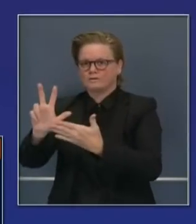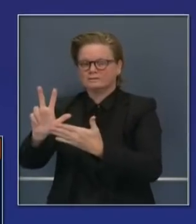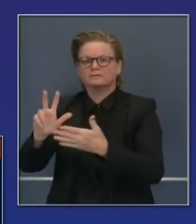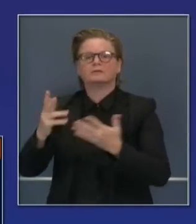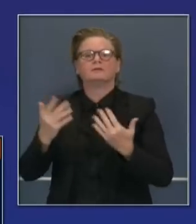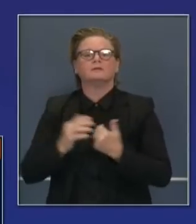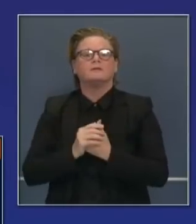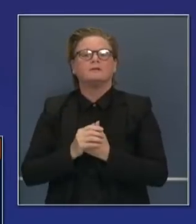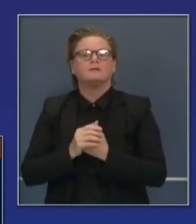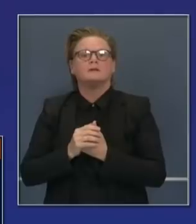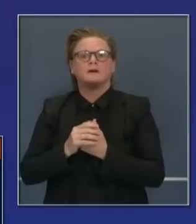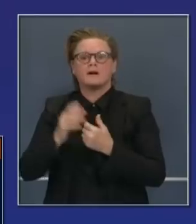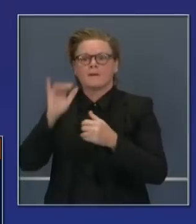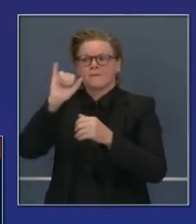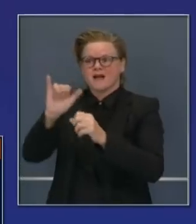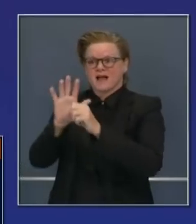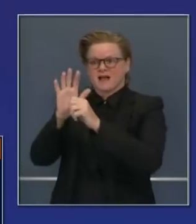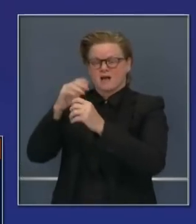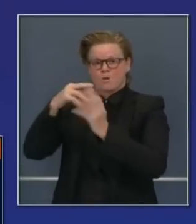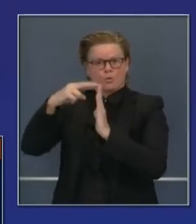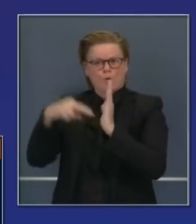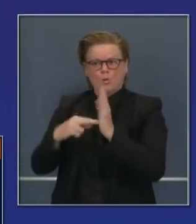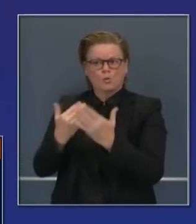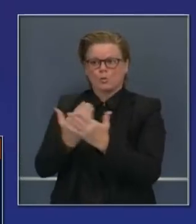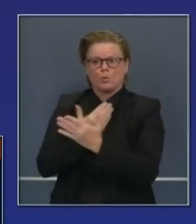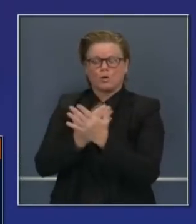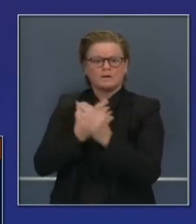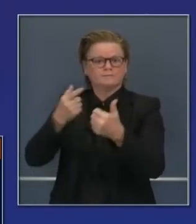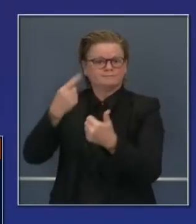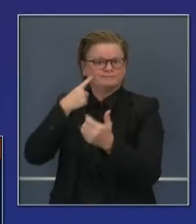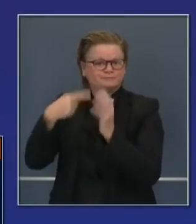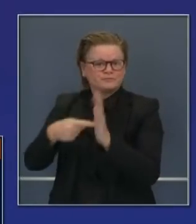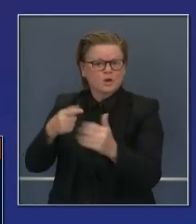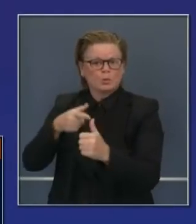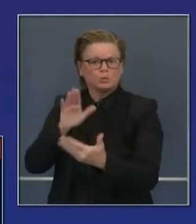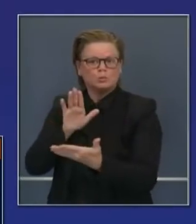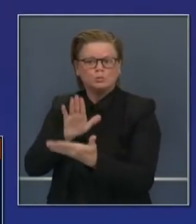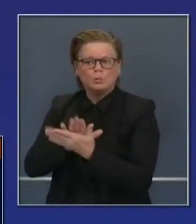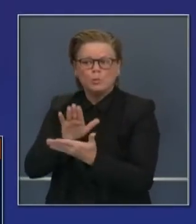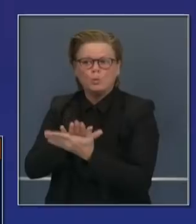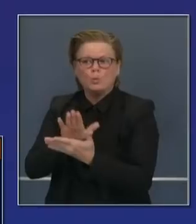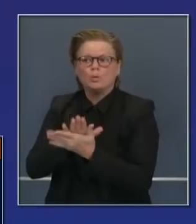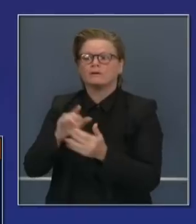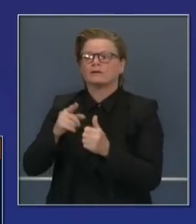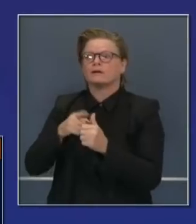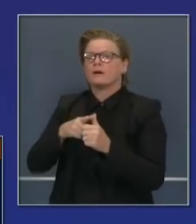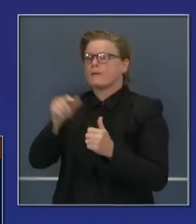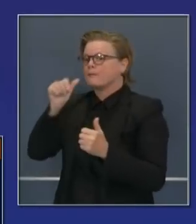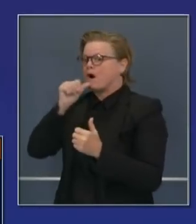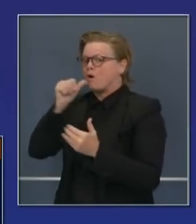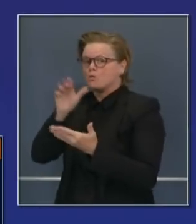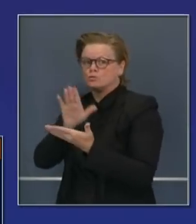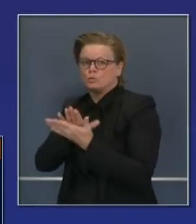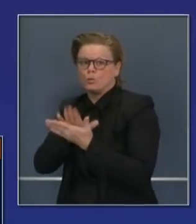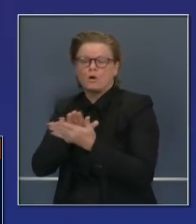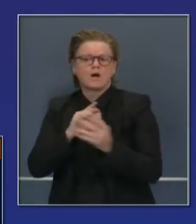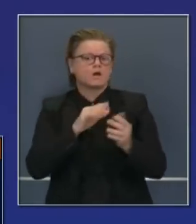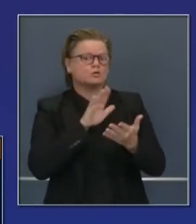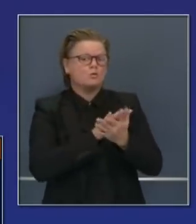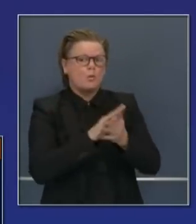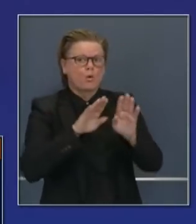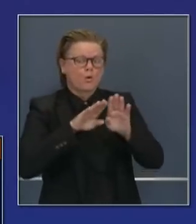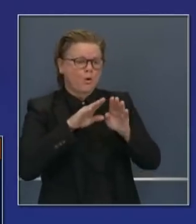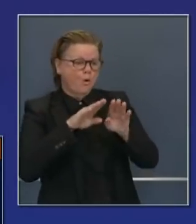include schools, bars closed, schools opened that have received waivers with the appropriate oversight and safety